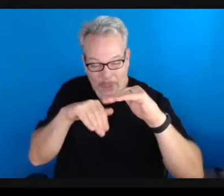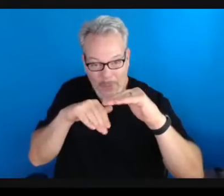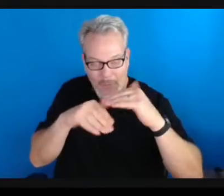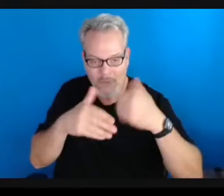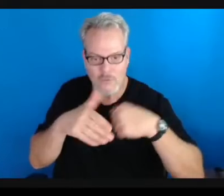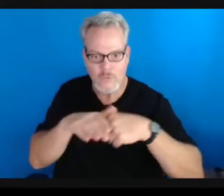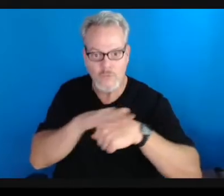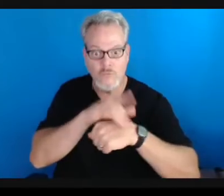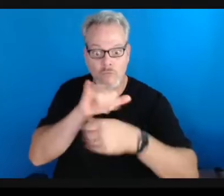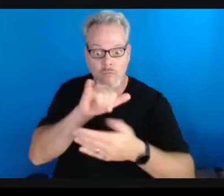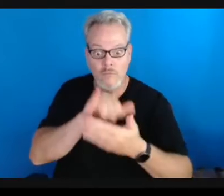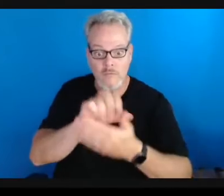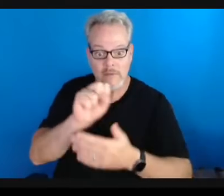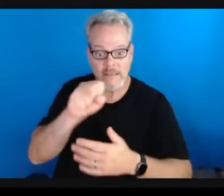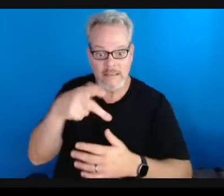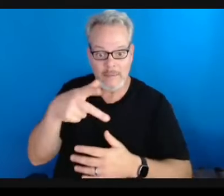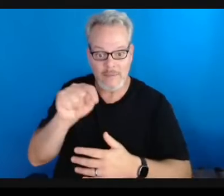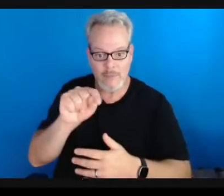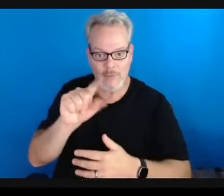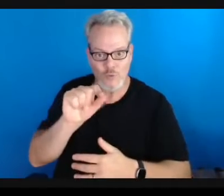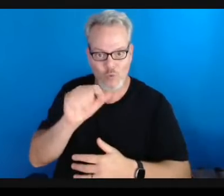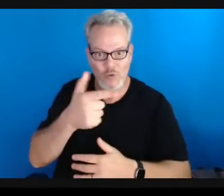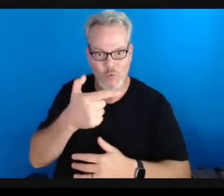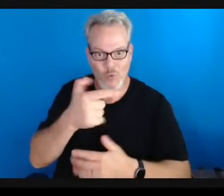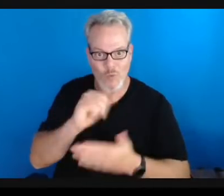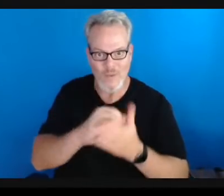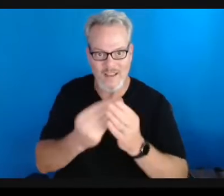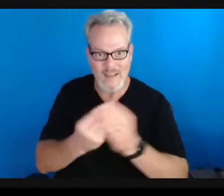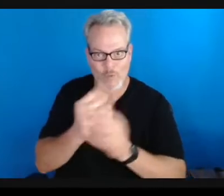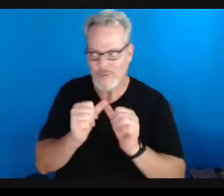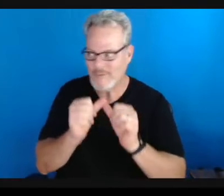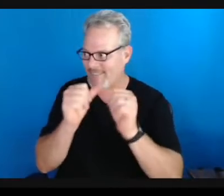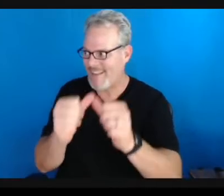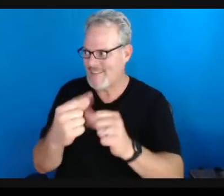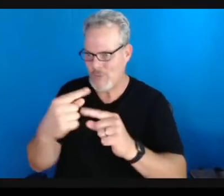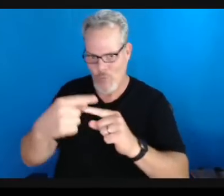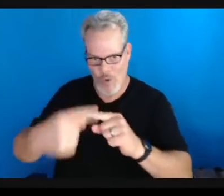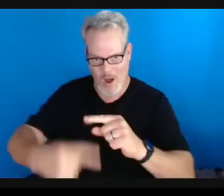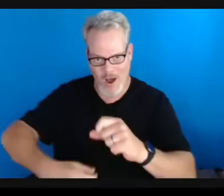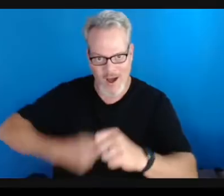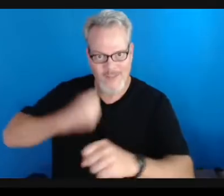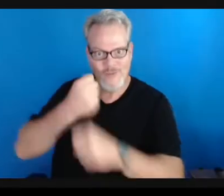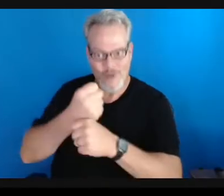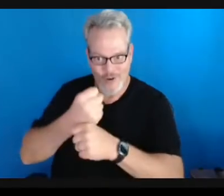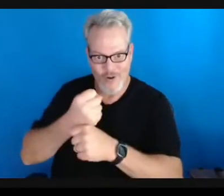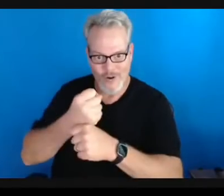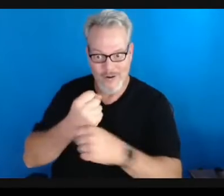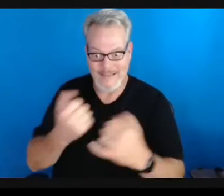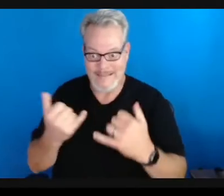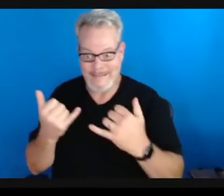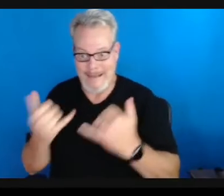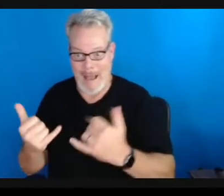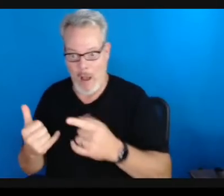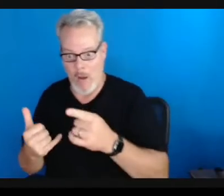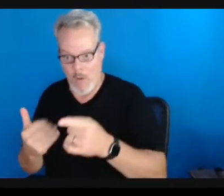September 2021 eruption that lasted over a year. But we've gotten there in much less time,